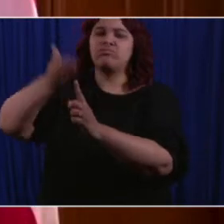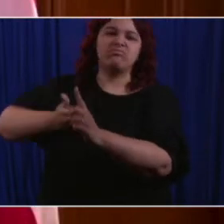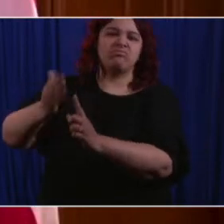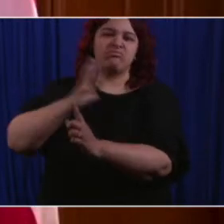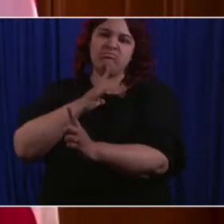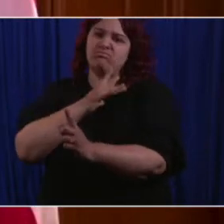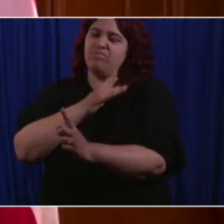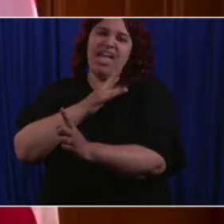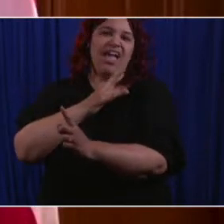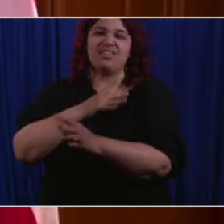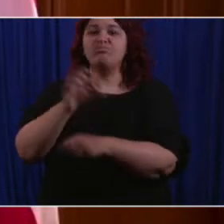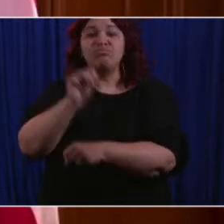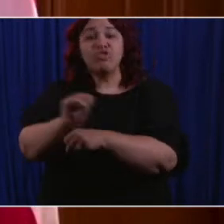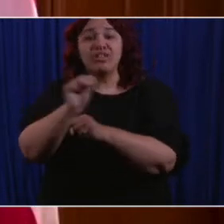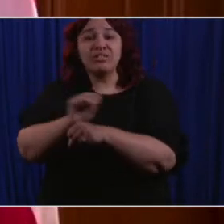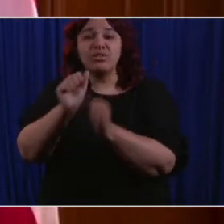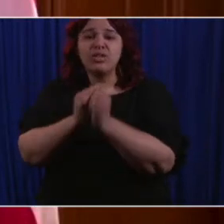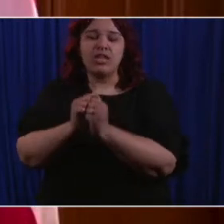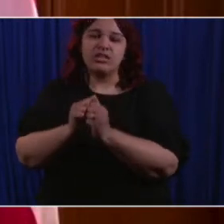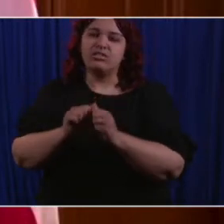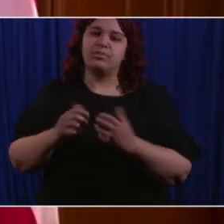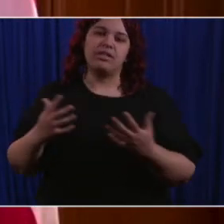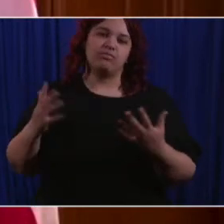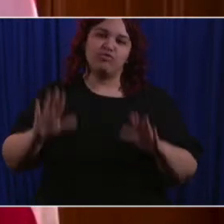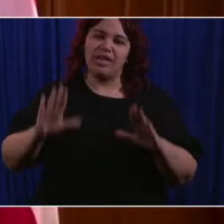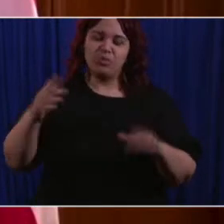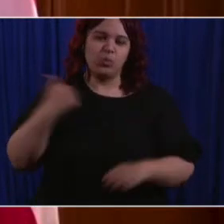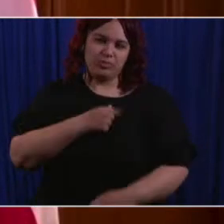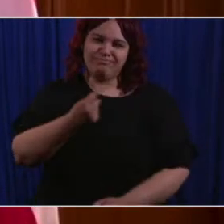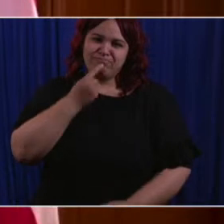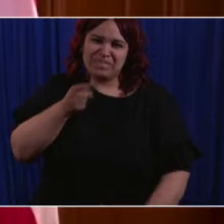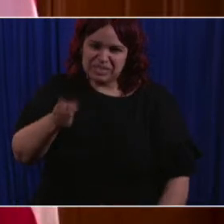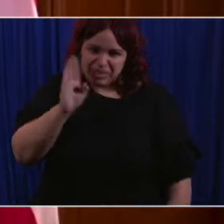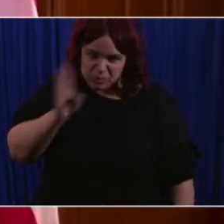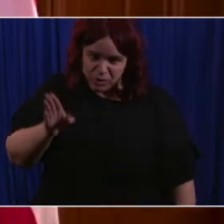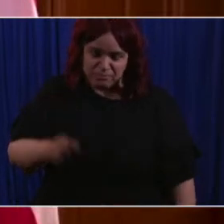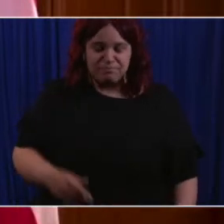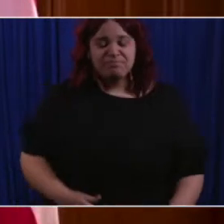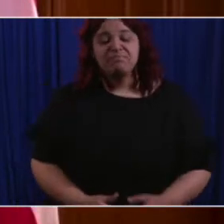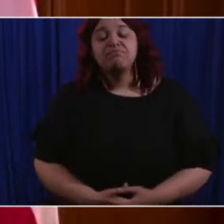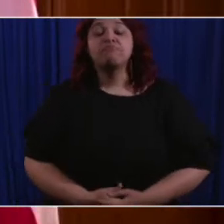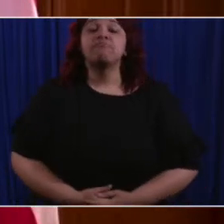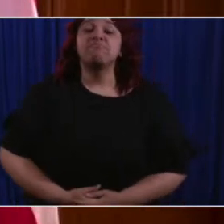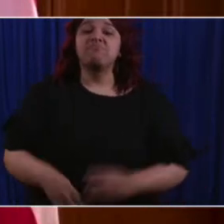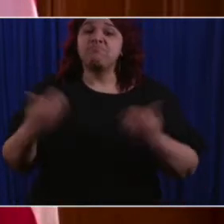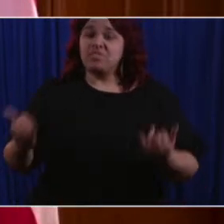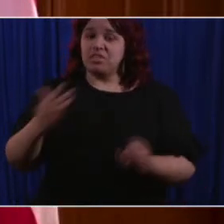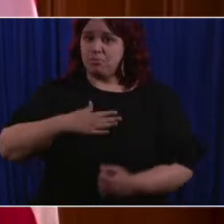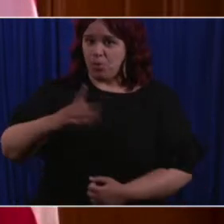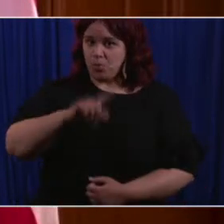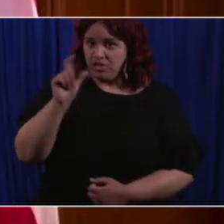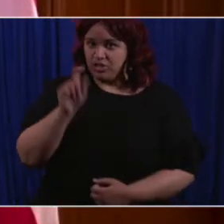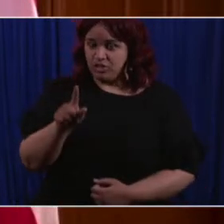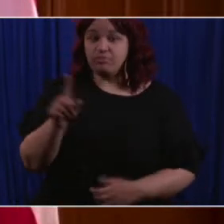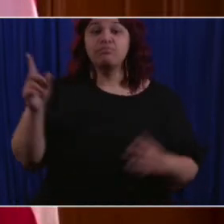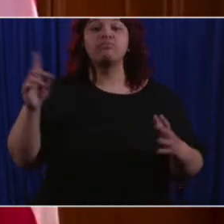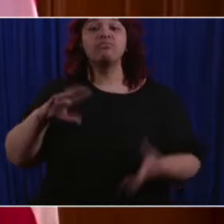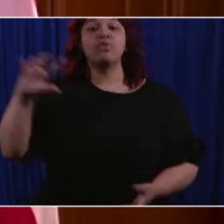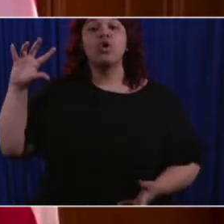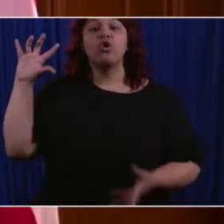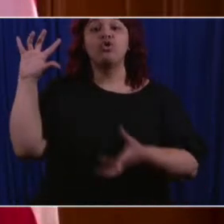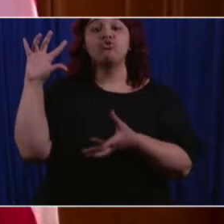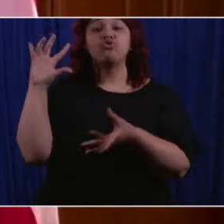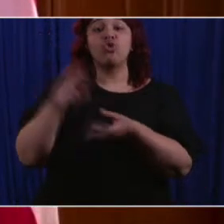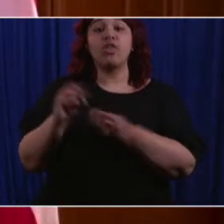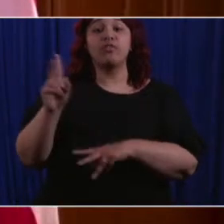State House, and he's going to be missed. My question is, we're reporting that 44 Ohioans are currently being monitored for Ebola,